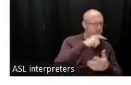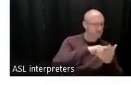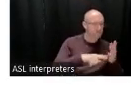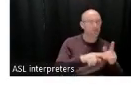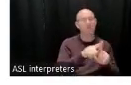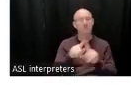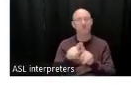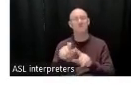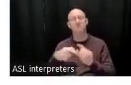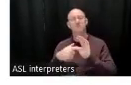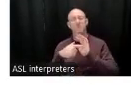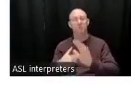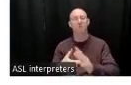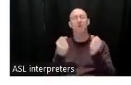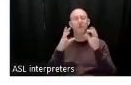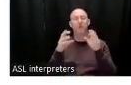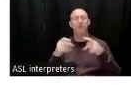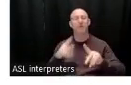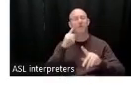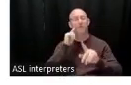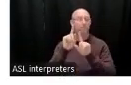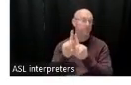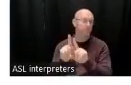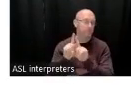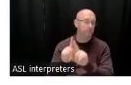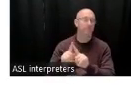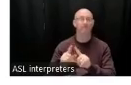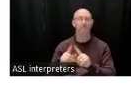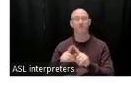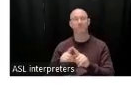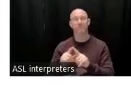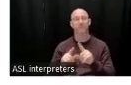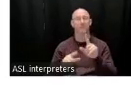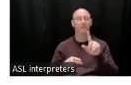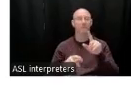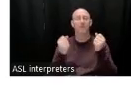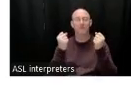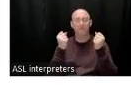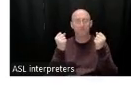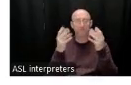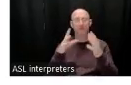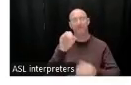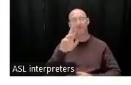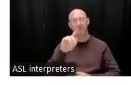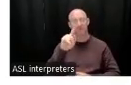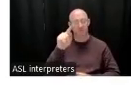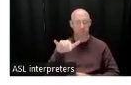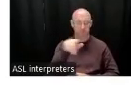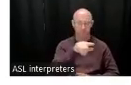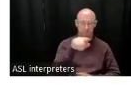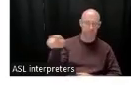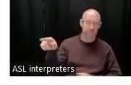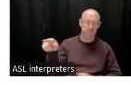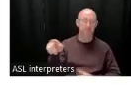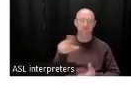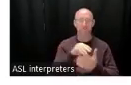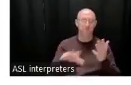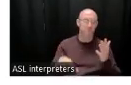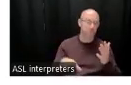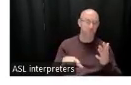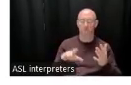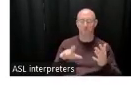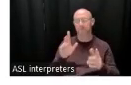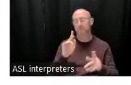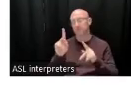to show that there's many different opportunities for mentorship. So there's a wide range of faculty that the students or the cohort can work